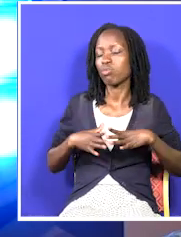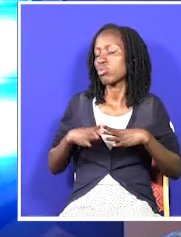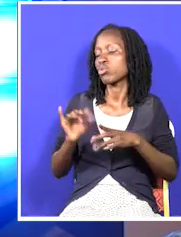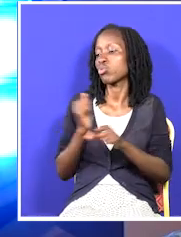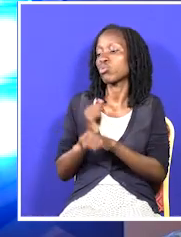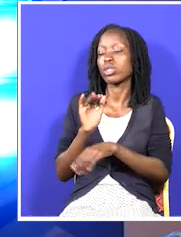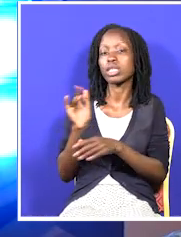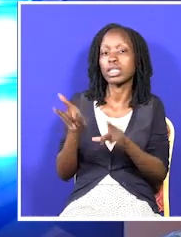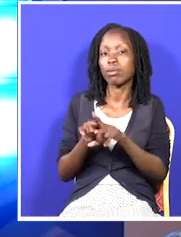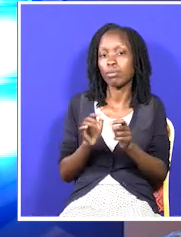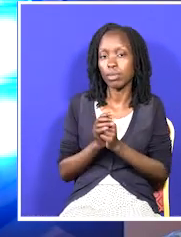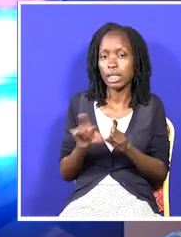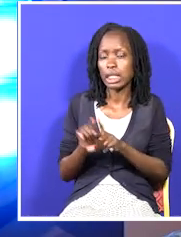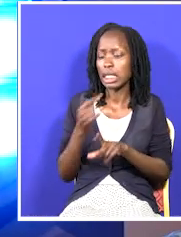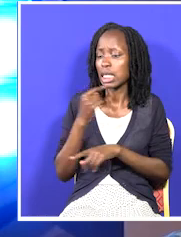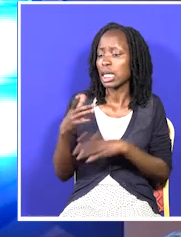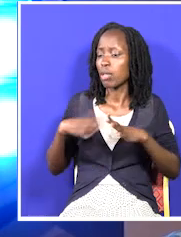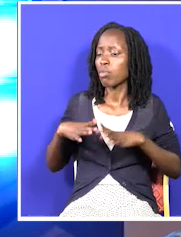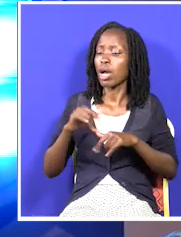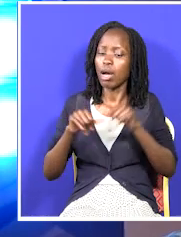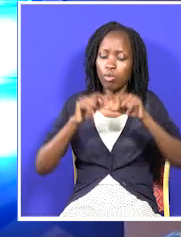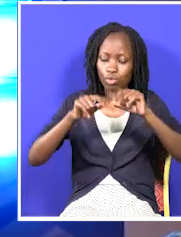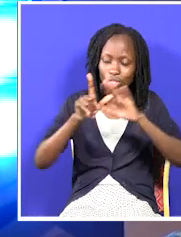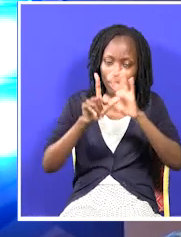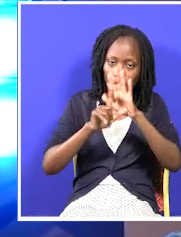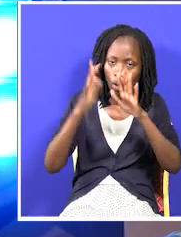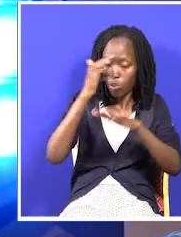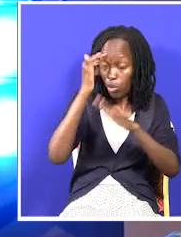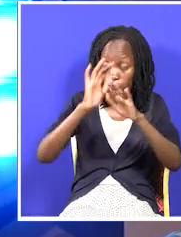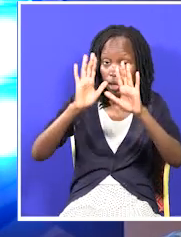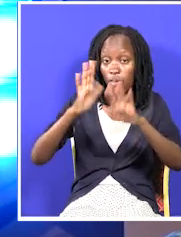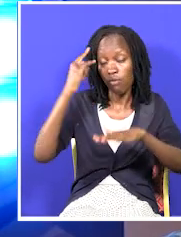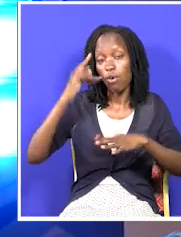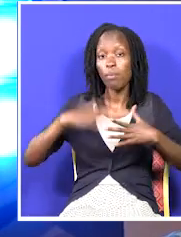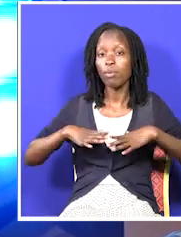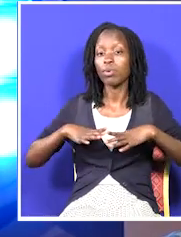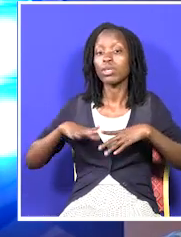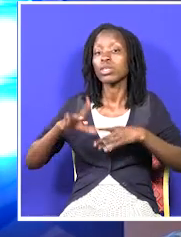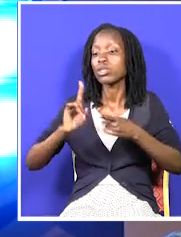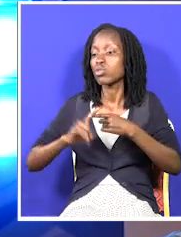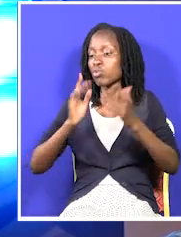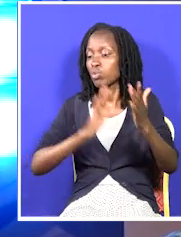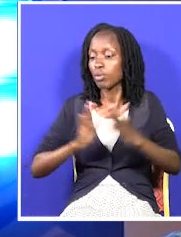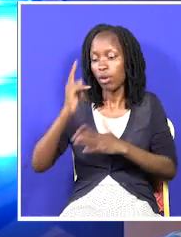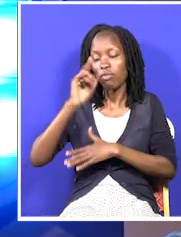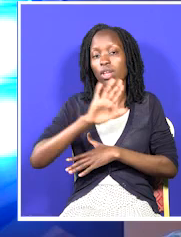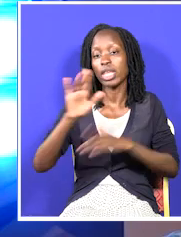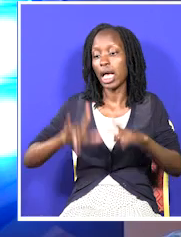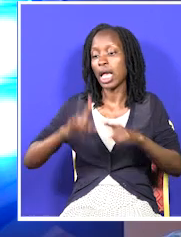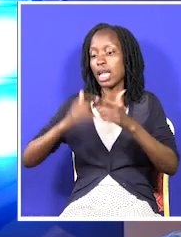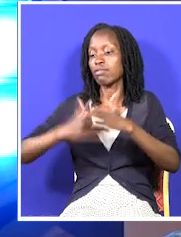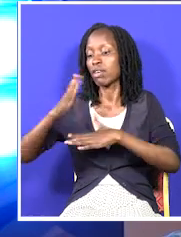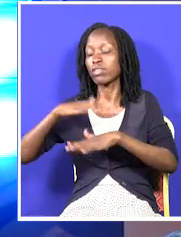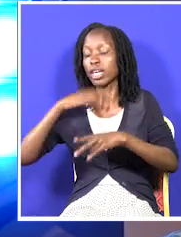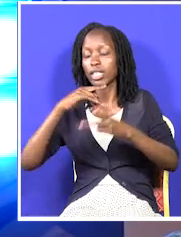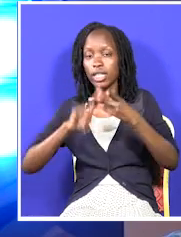same. You can tell them about what you have shared today, because it is important for them also to prepare for their lives. Number